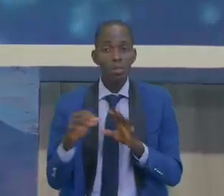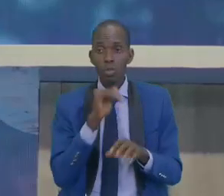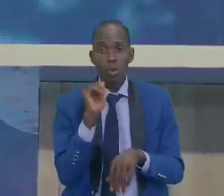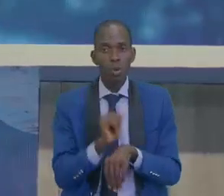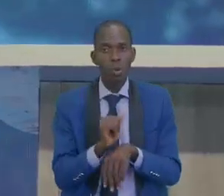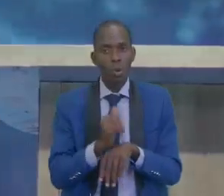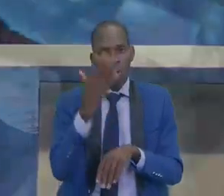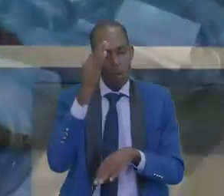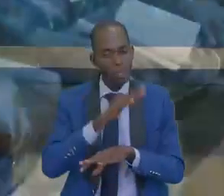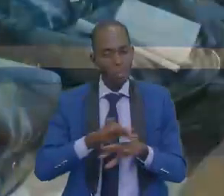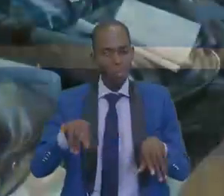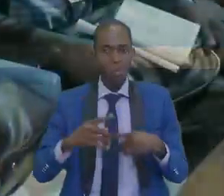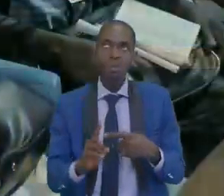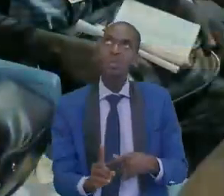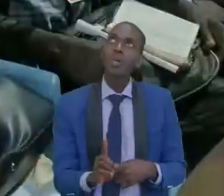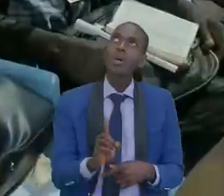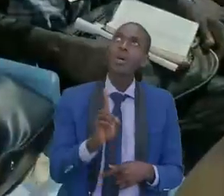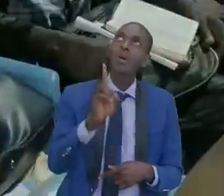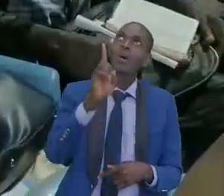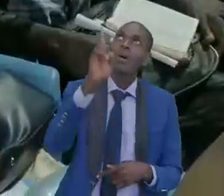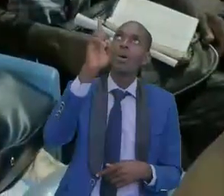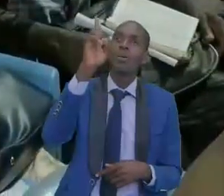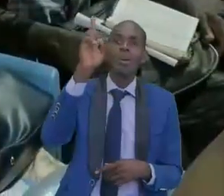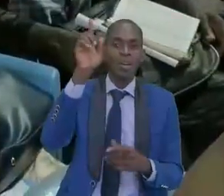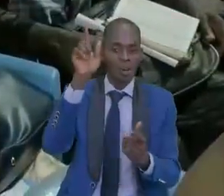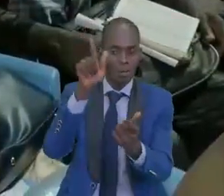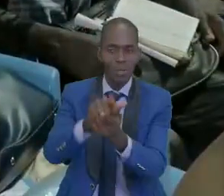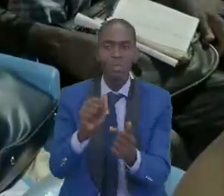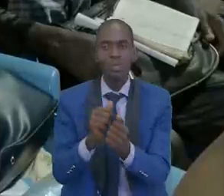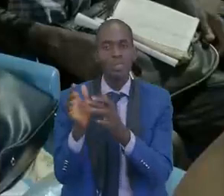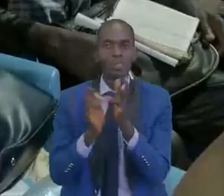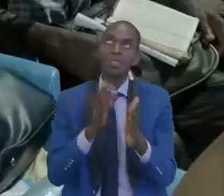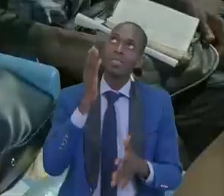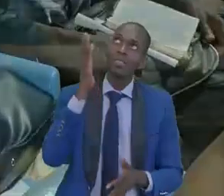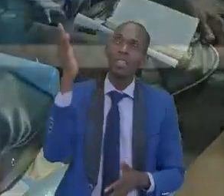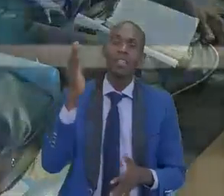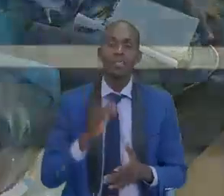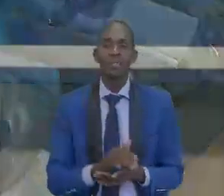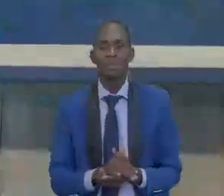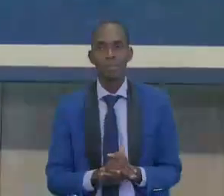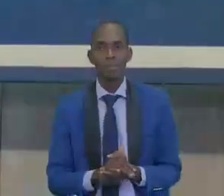up vertically and then you'll meet Jesus there.